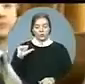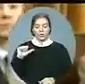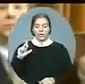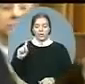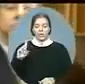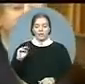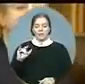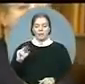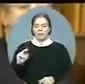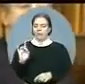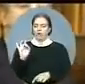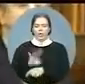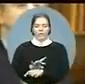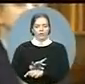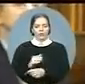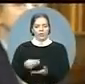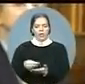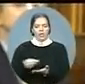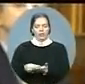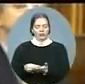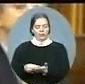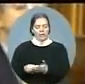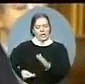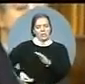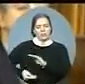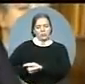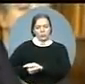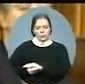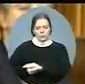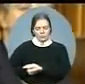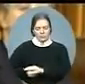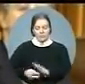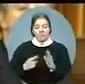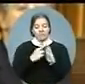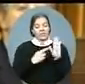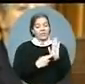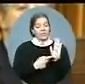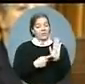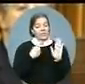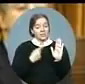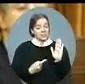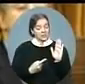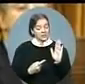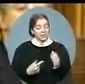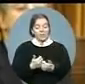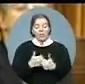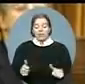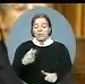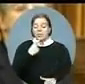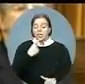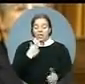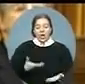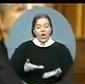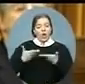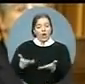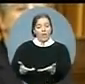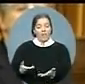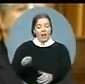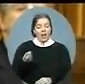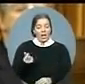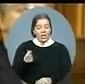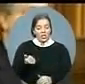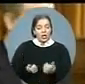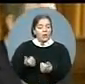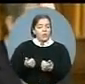23-1 states, the offer of any money of other advantage to any member of this House